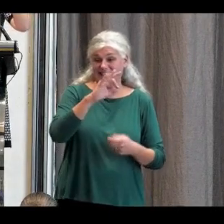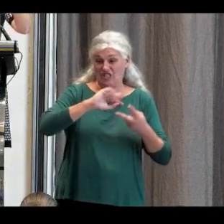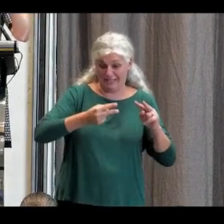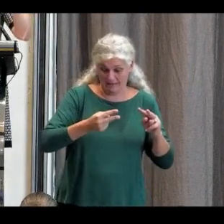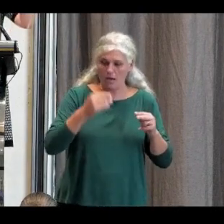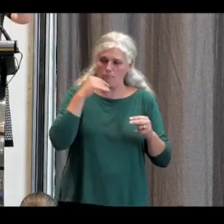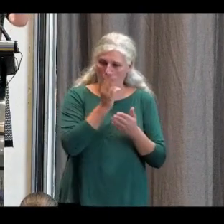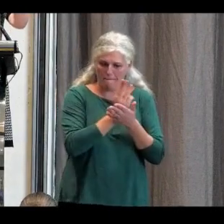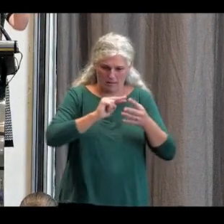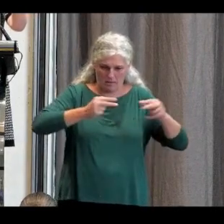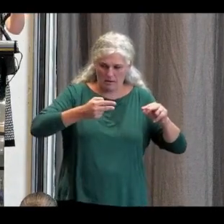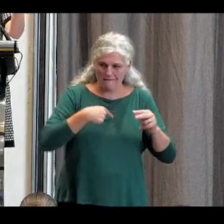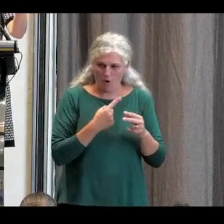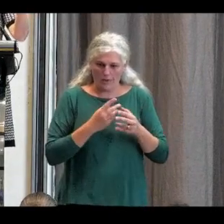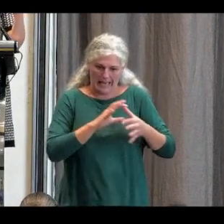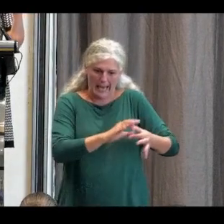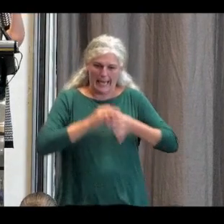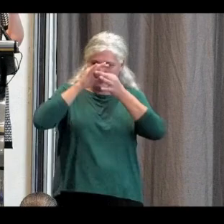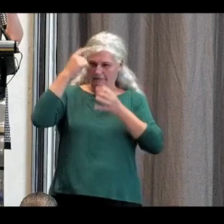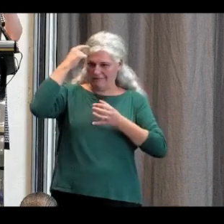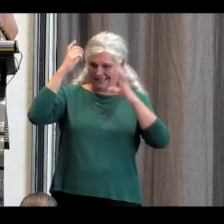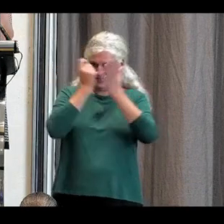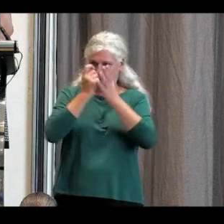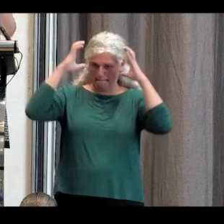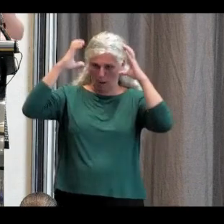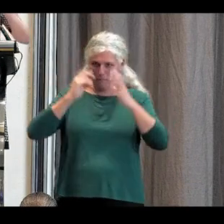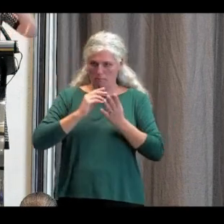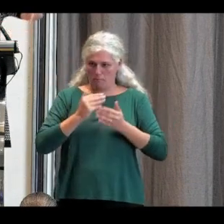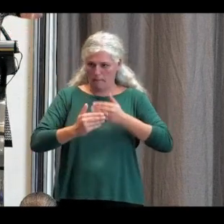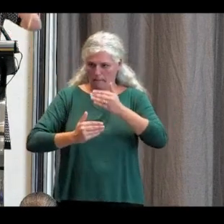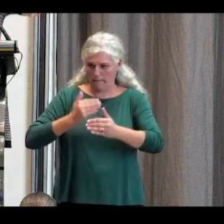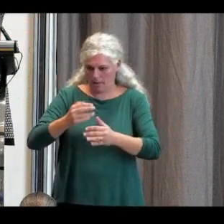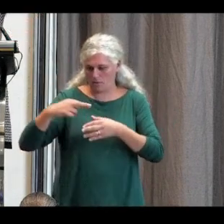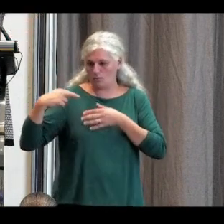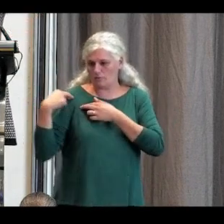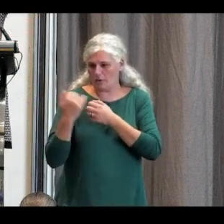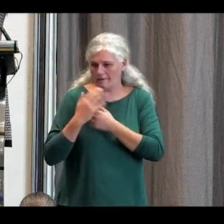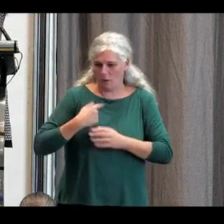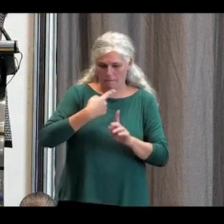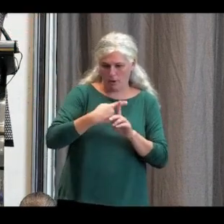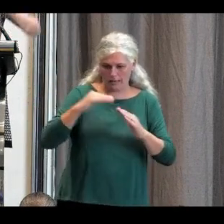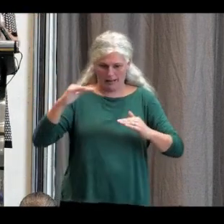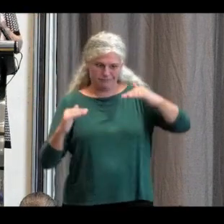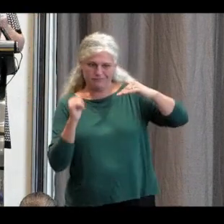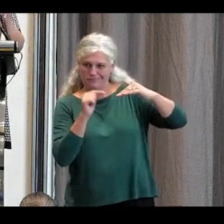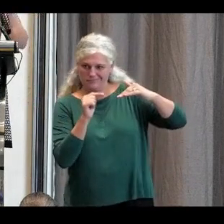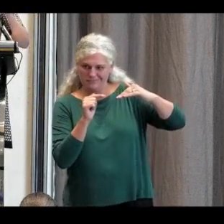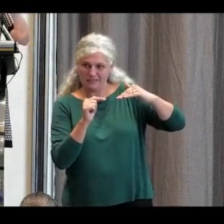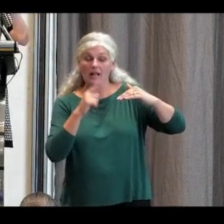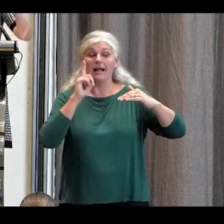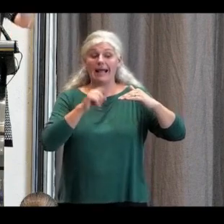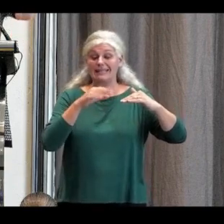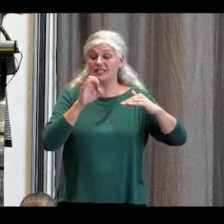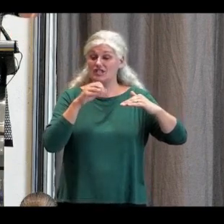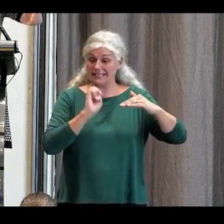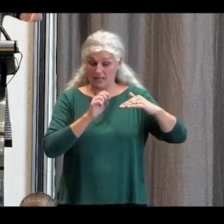component for the clock to work, that is responsible for the positive side of the clock. And this